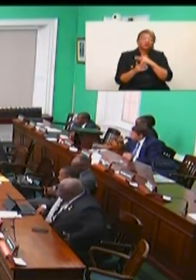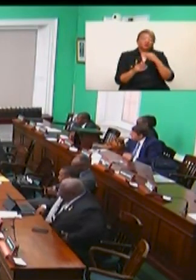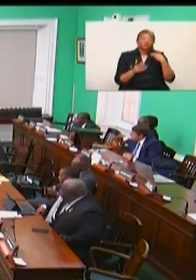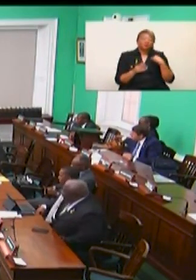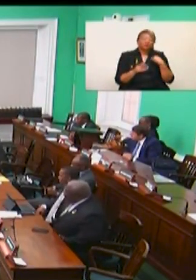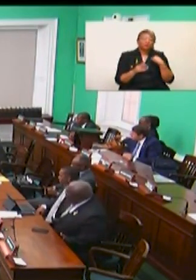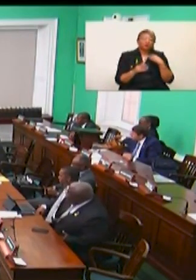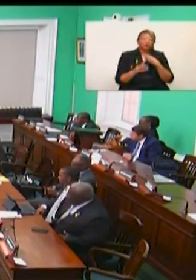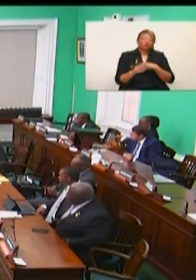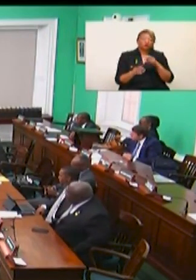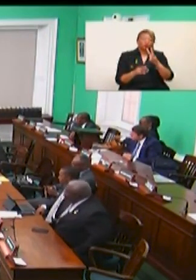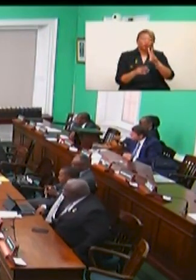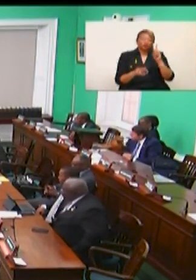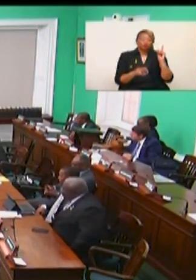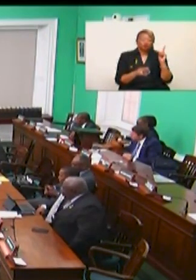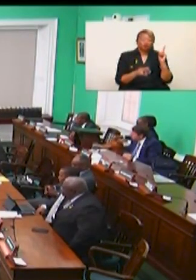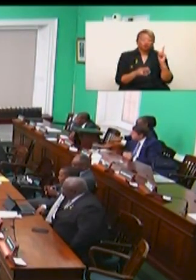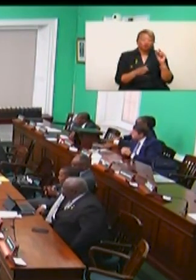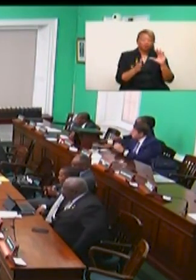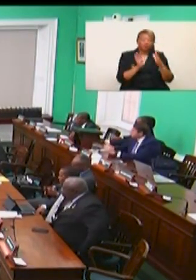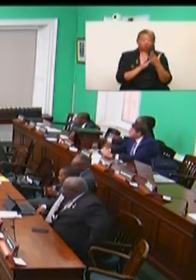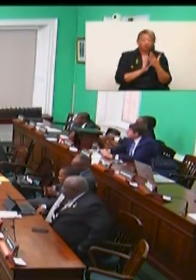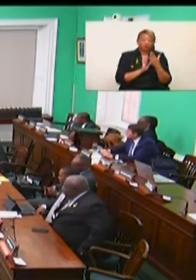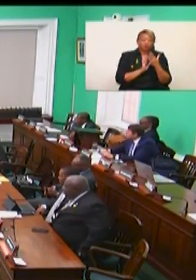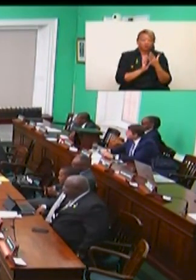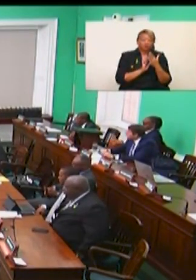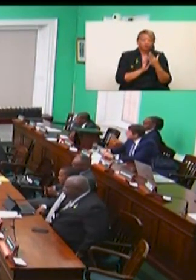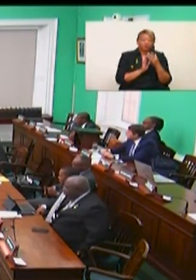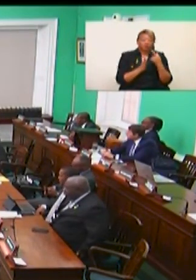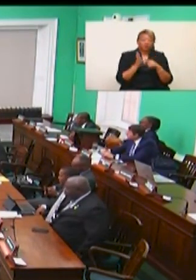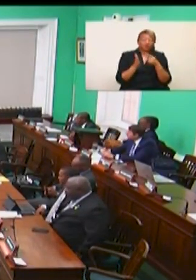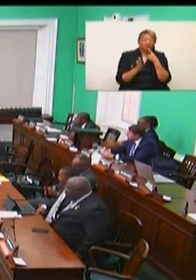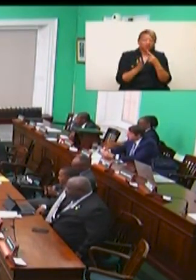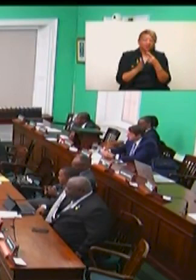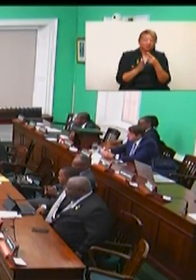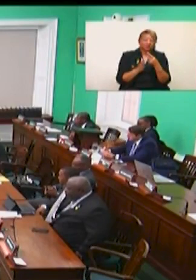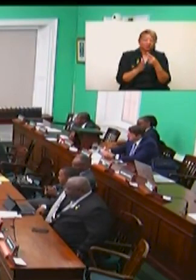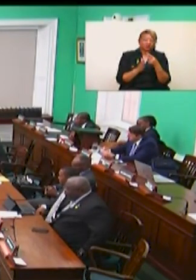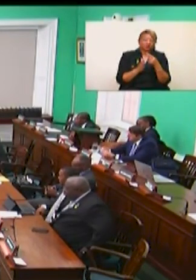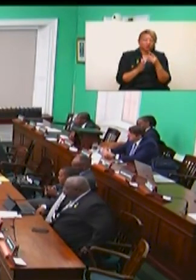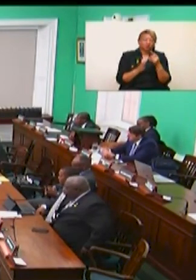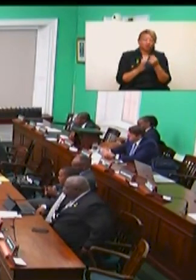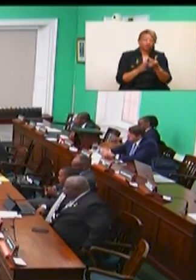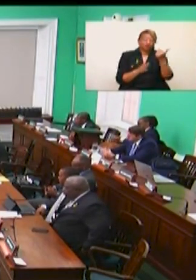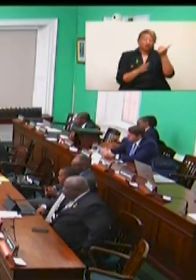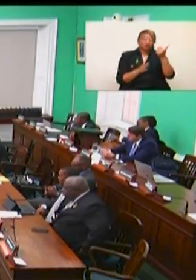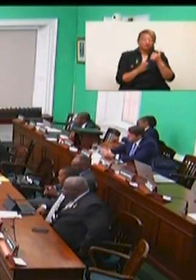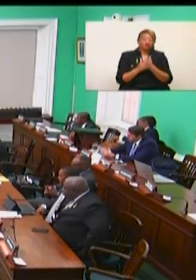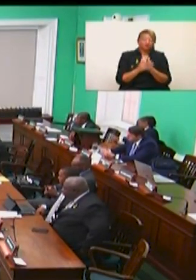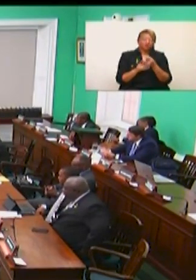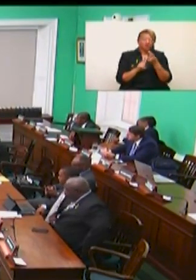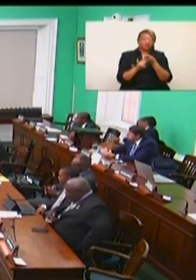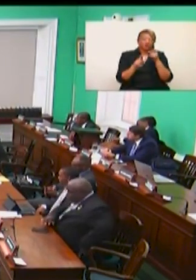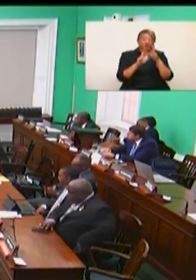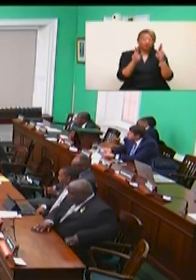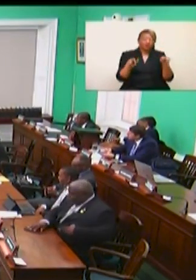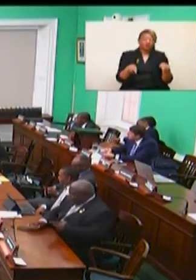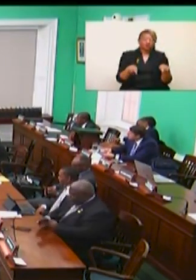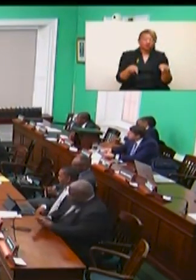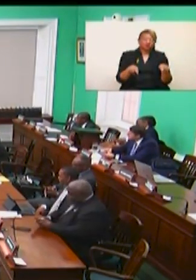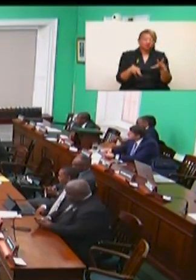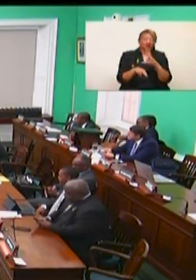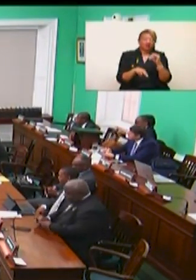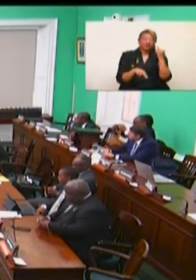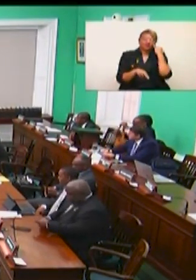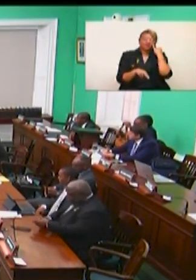The member might wish to withdraw that approach, withdraw what he said, or you might wish to strike it from the records. And